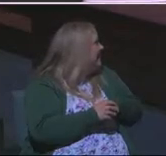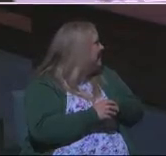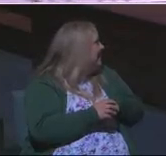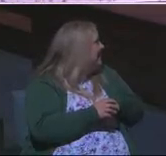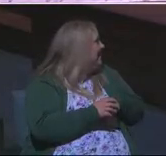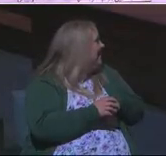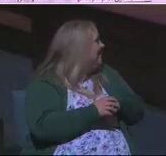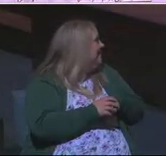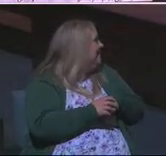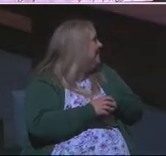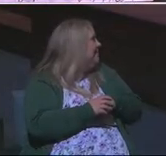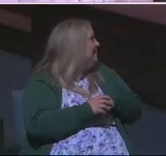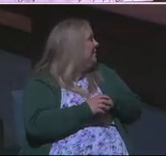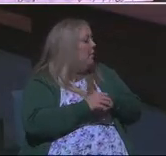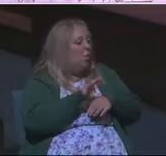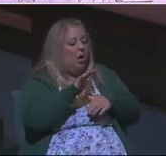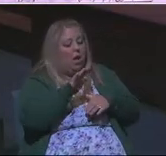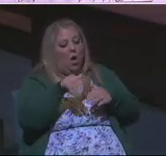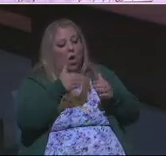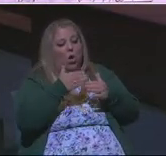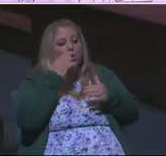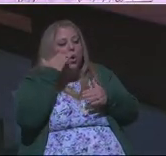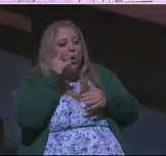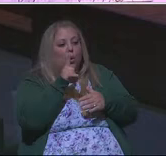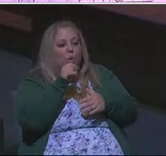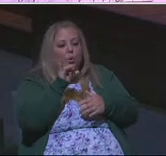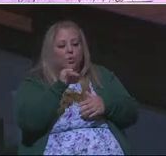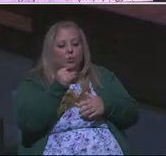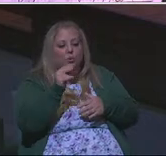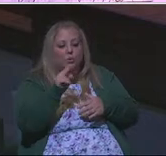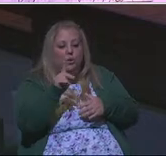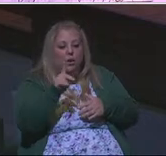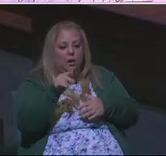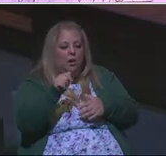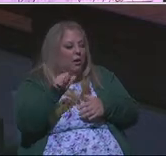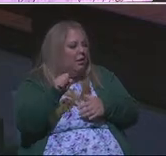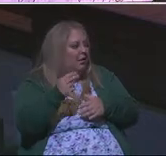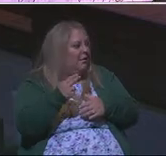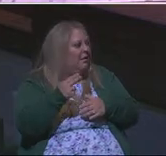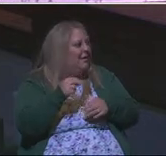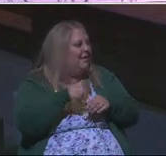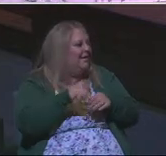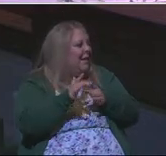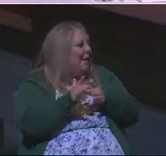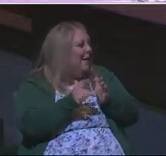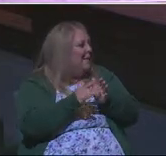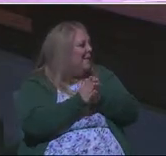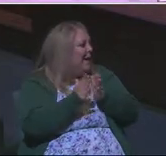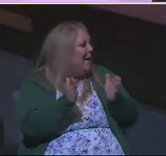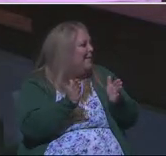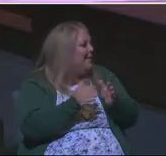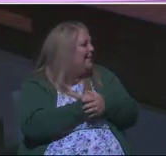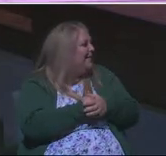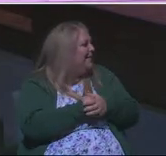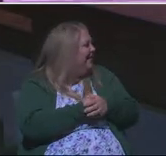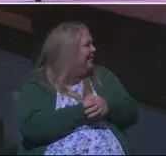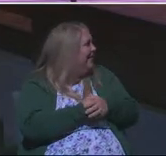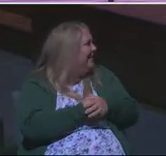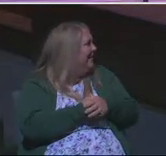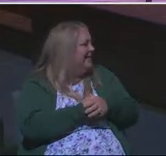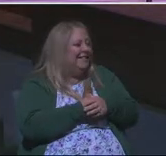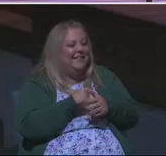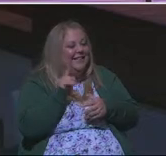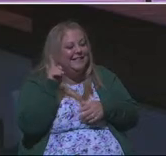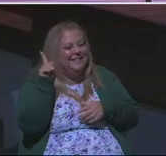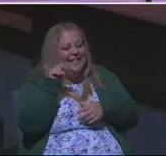You know, y'all know who Judas was in the Bible, right? He's our... He's not